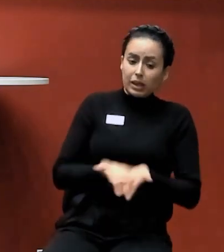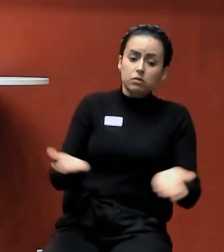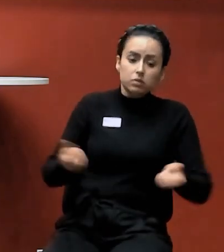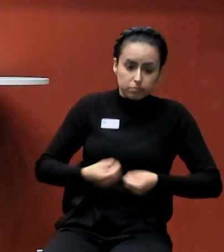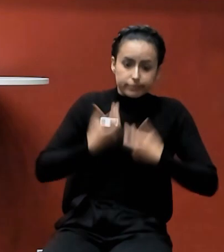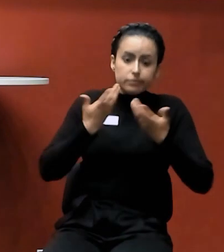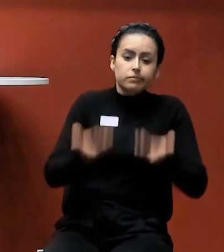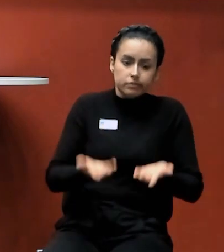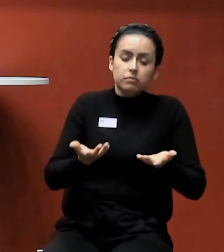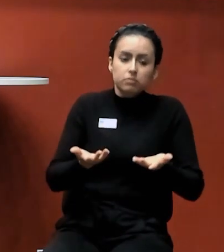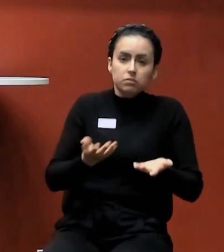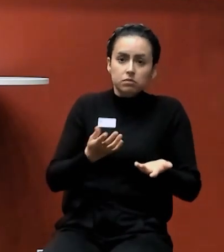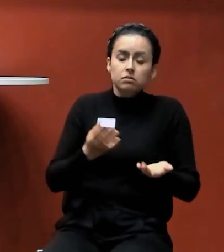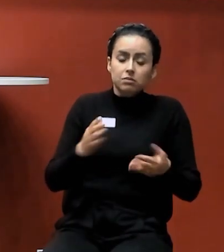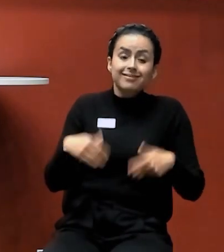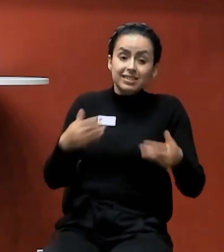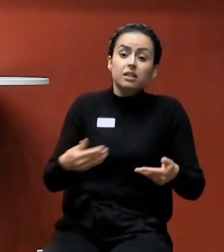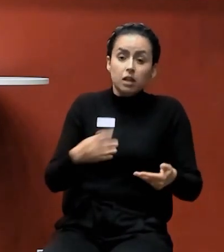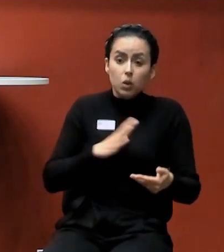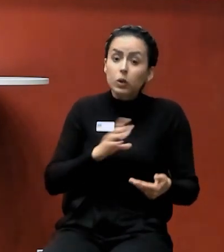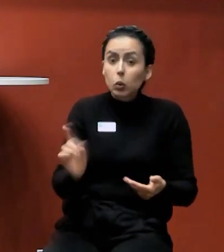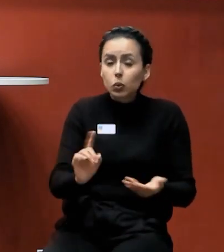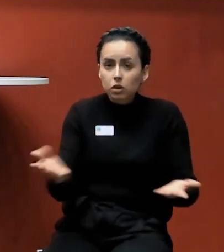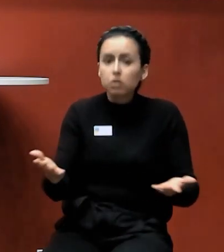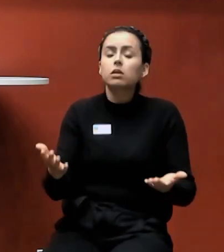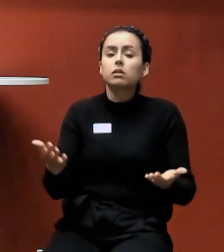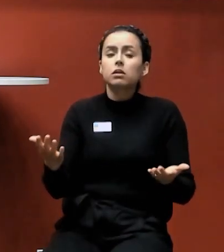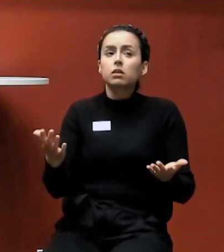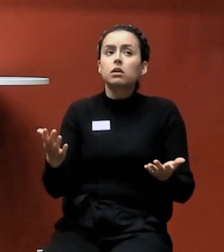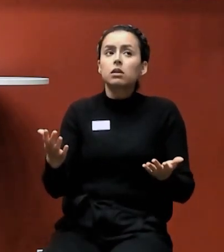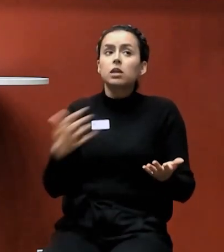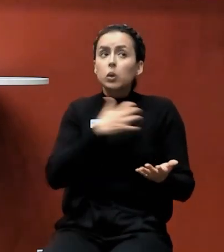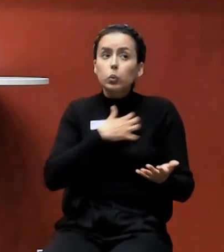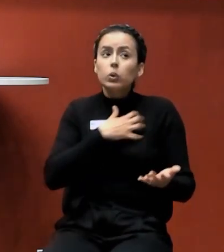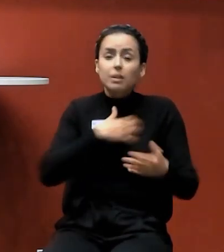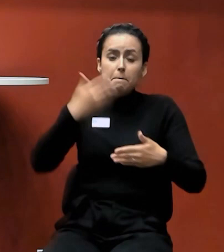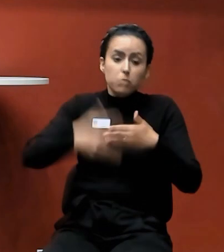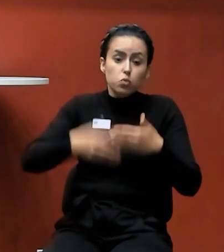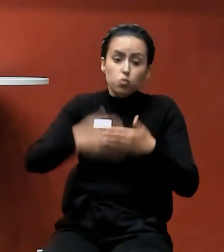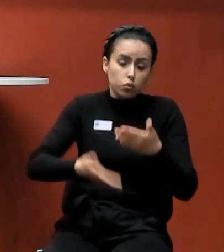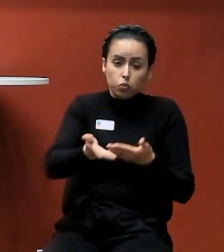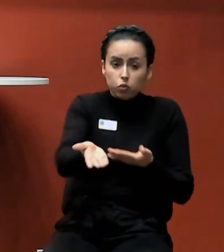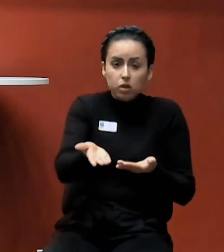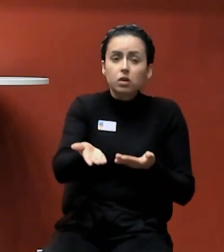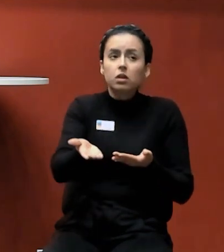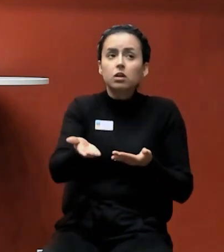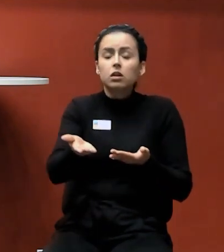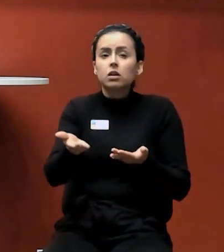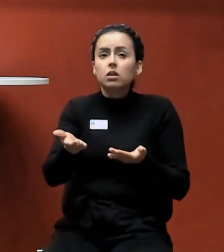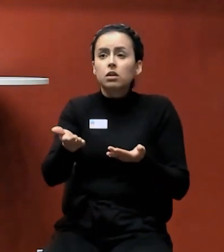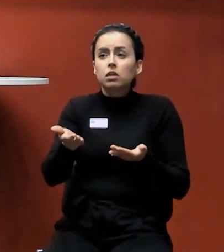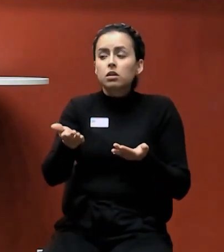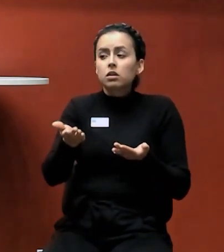something, yeah, and then you have to try and sell it. You have to offer it to people, and